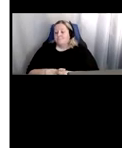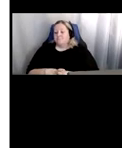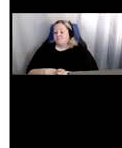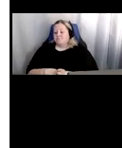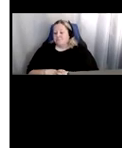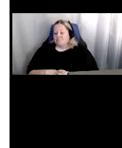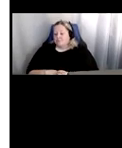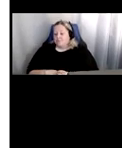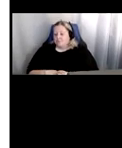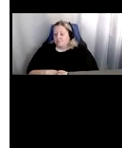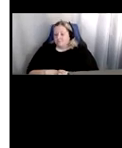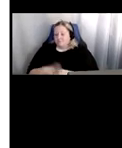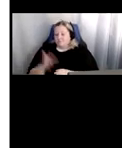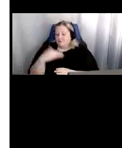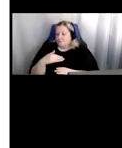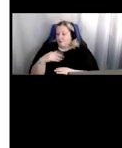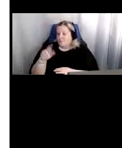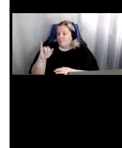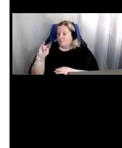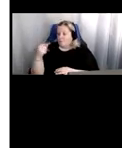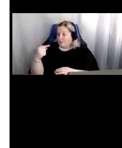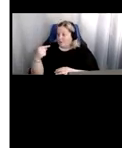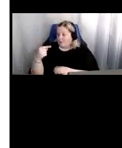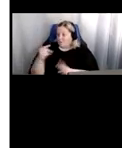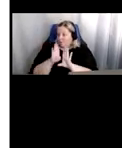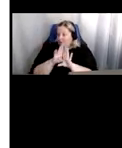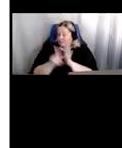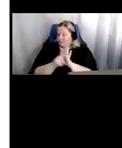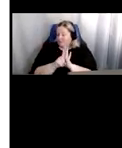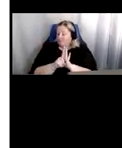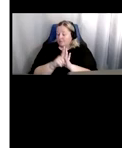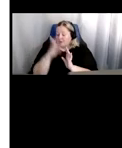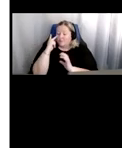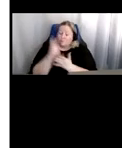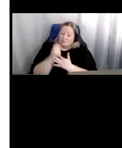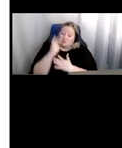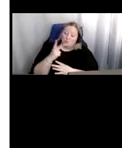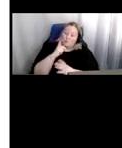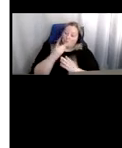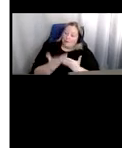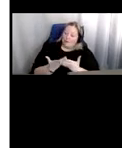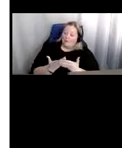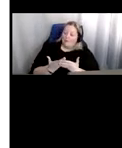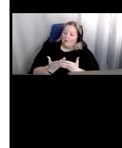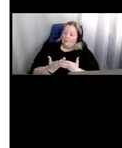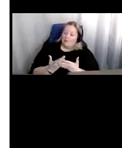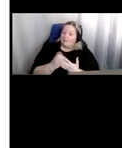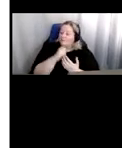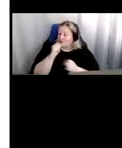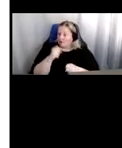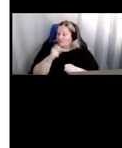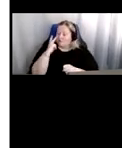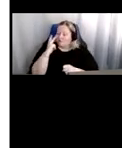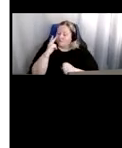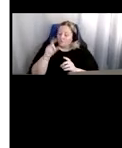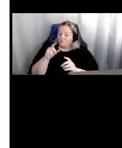In front of that, we have the Ring doorbell, which can be helpful for people because you can see who is at your door. And even if you're not able to visually